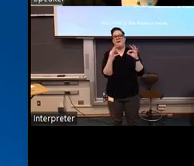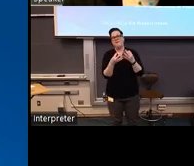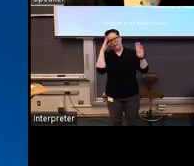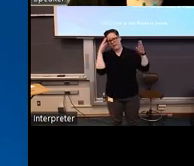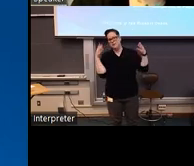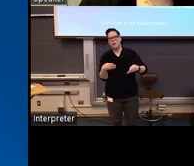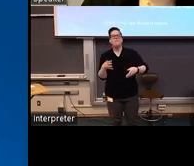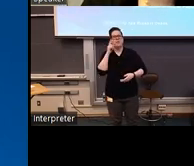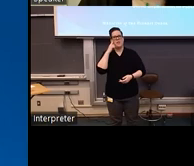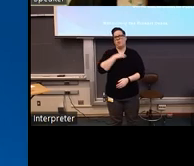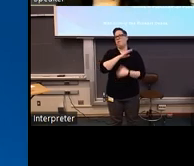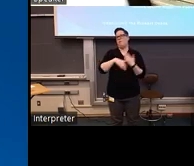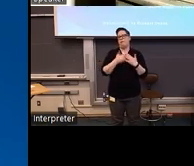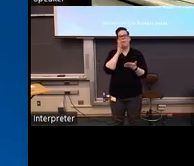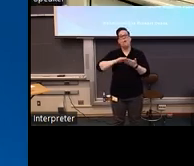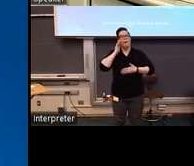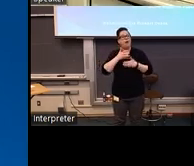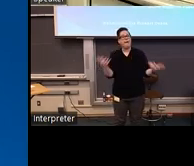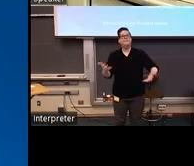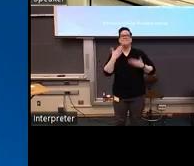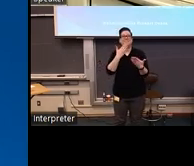all learn a lot from this. Thank you.